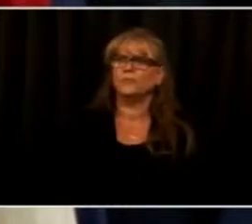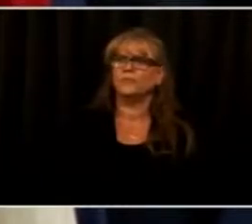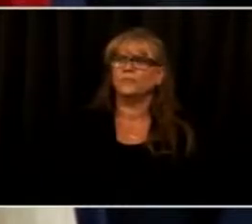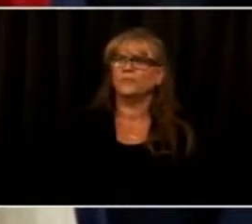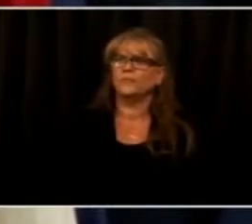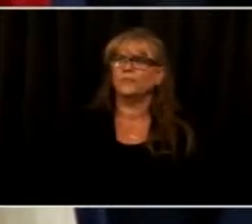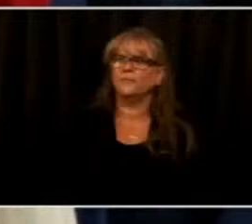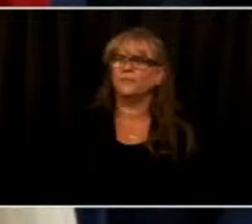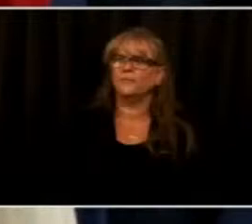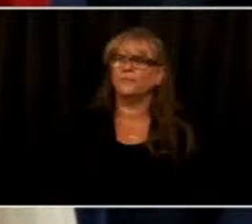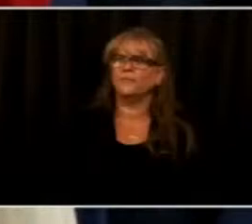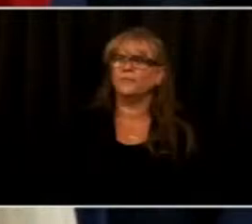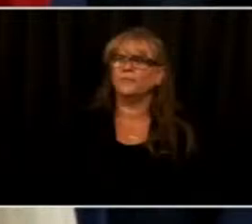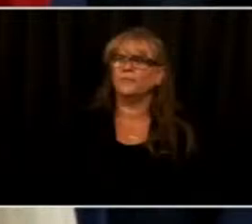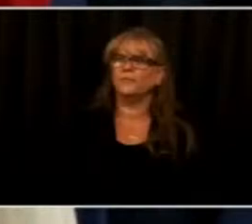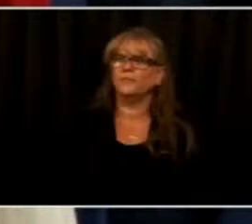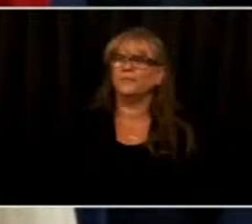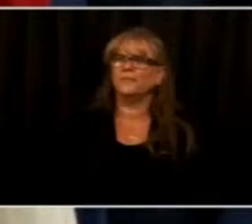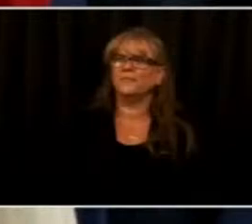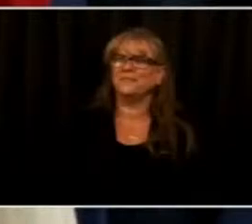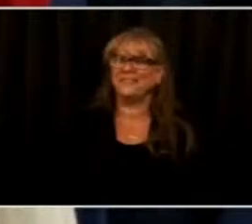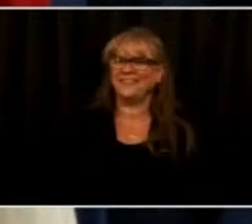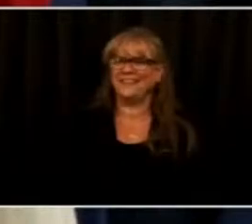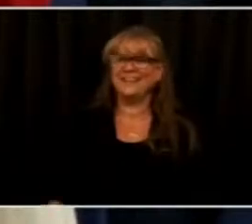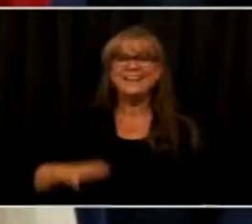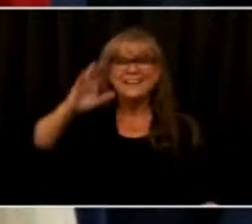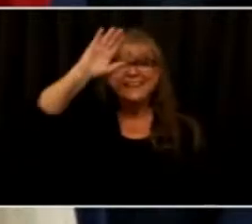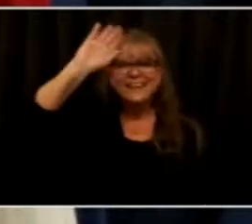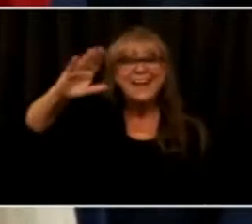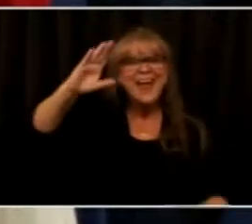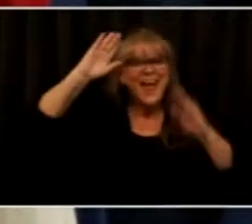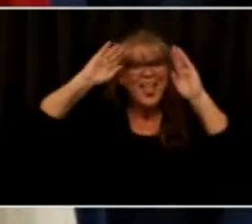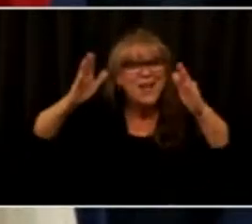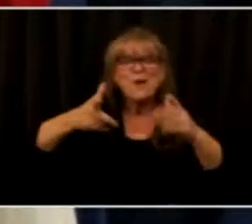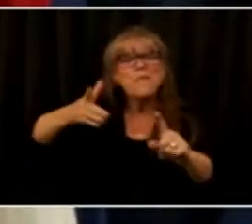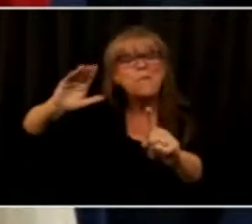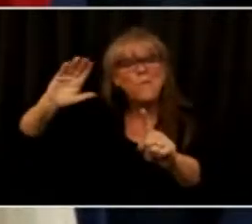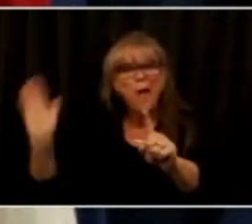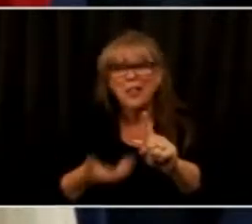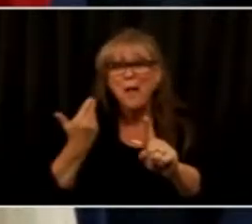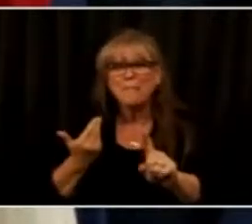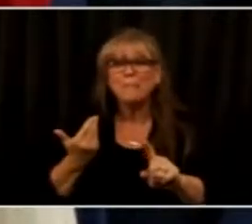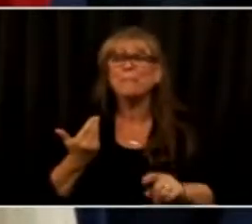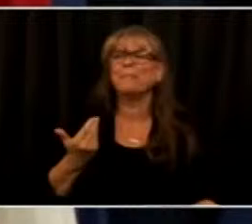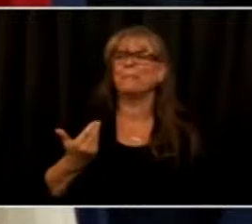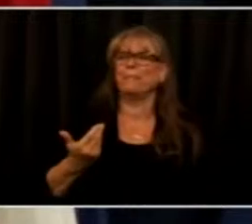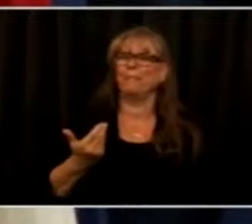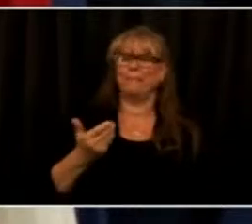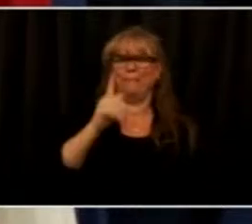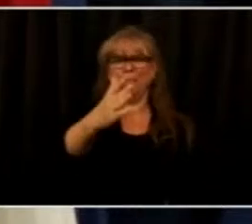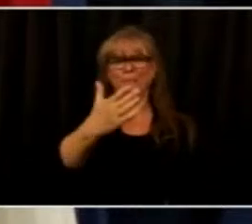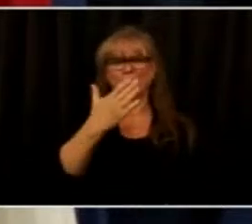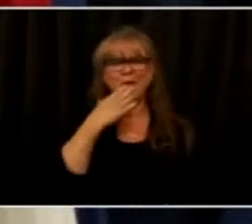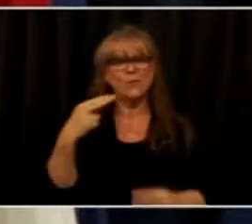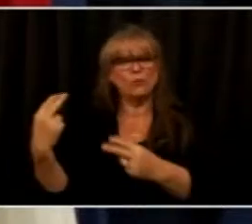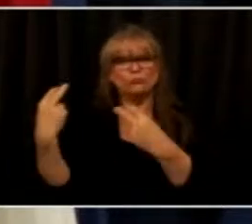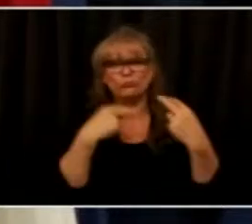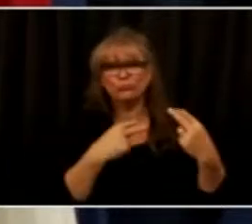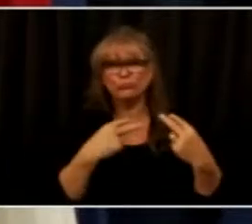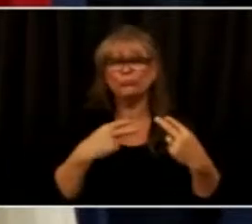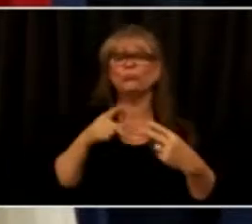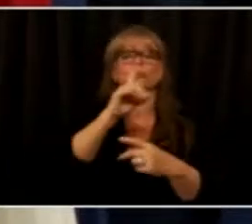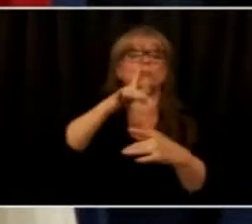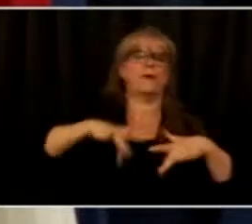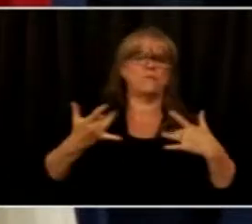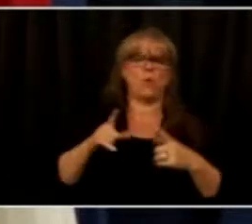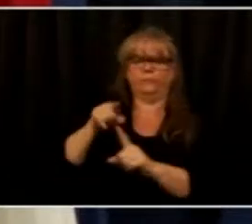Ready? Well, good. Well, welcome, everybody. Thank you for joining us this afternoon for a State of Colorado COVID update. You might notice